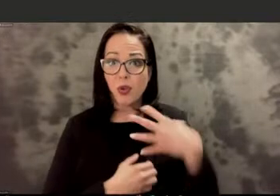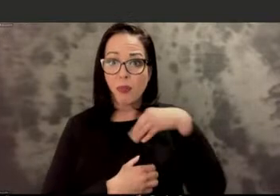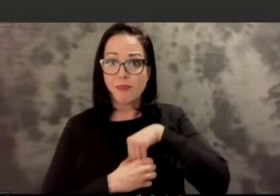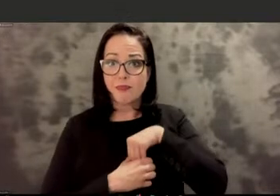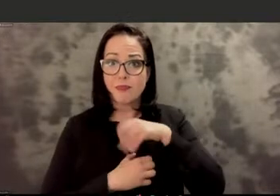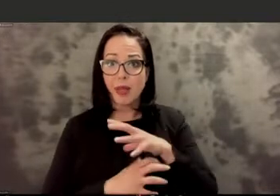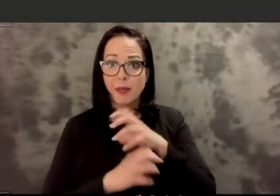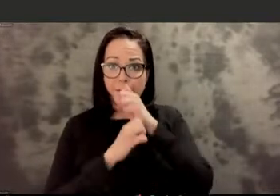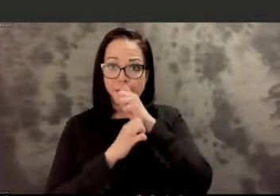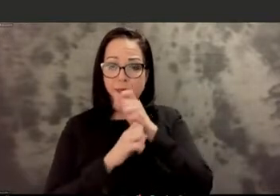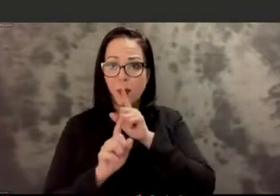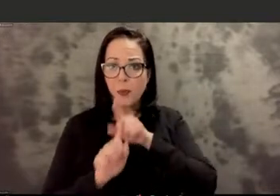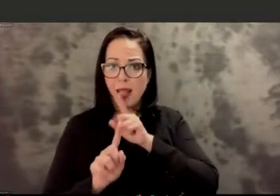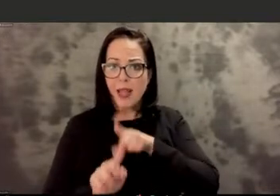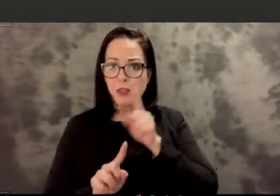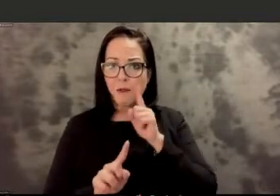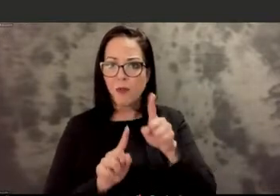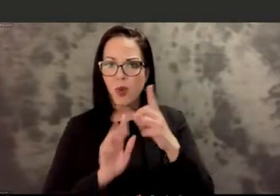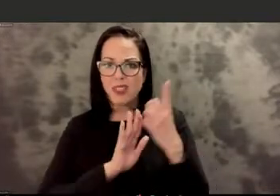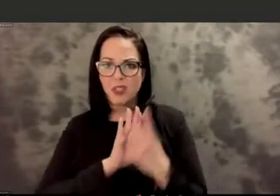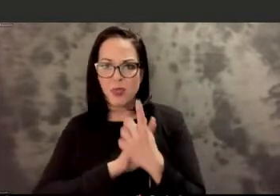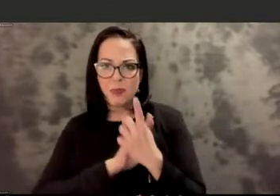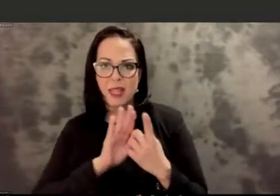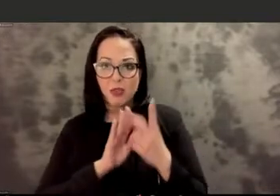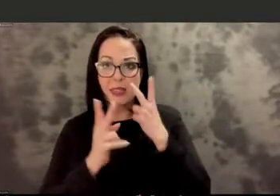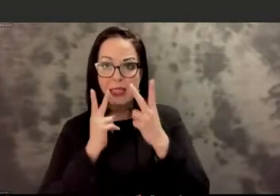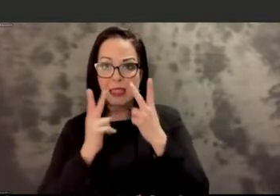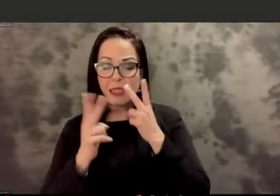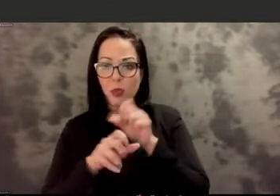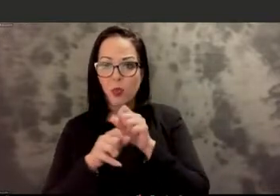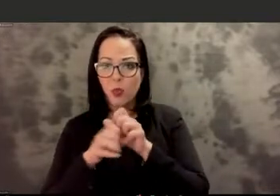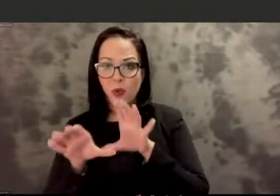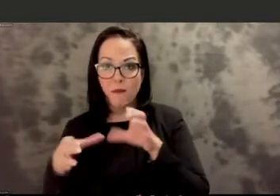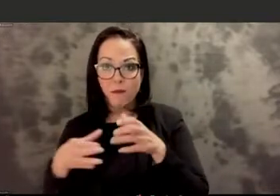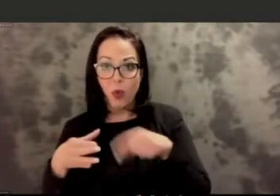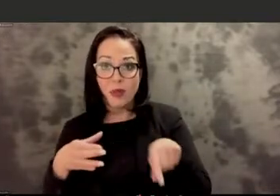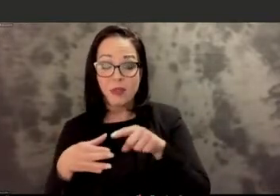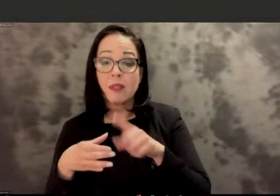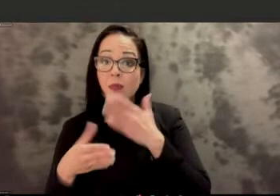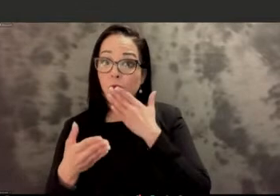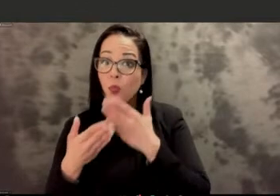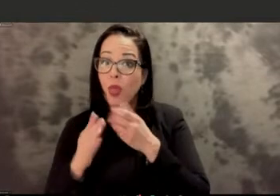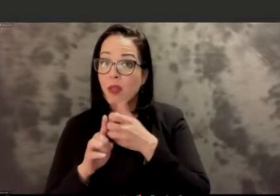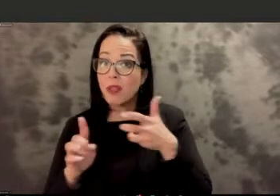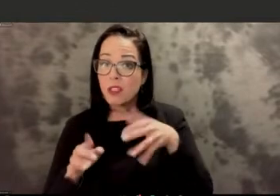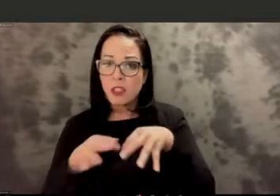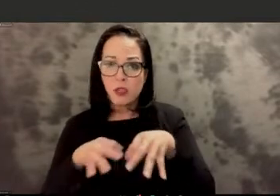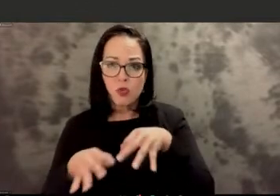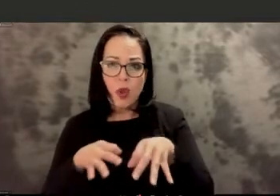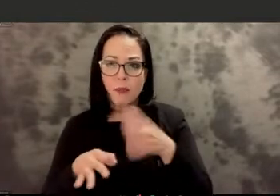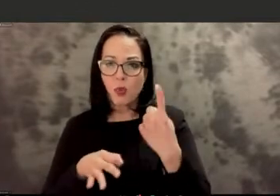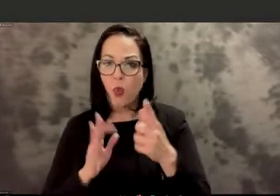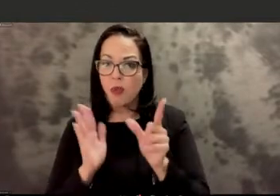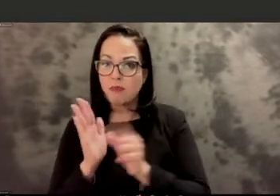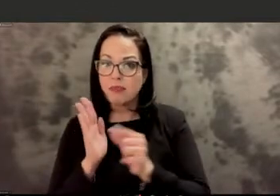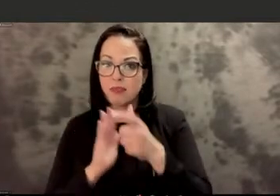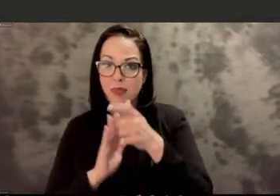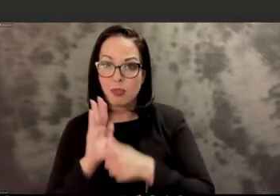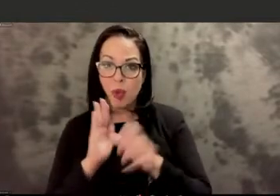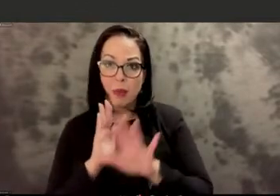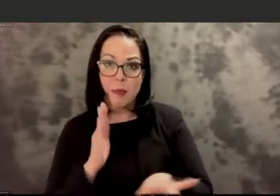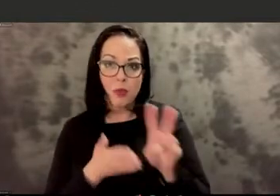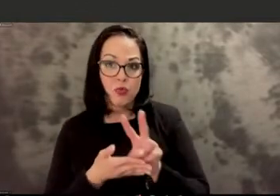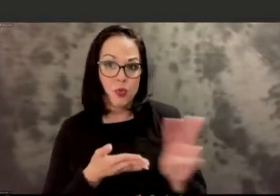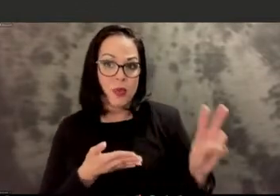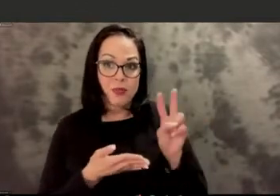to discrimination they see in the workforce. This was well described by an editorial in JAMA about 2 weeks ago